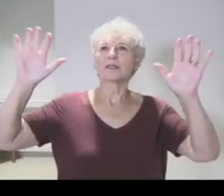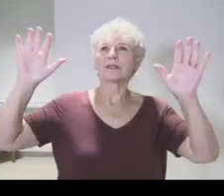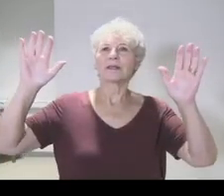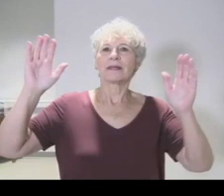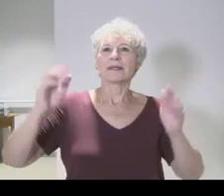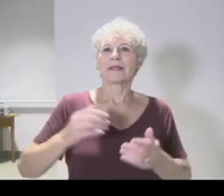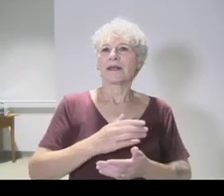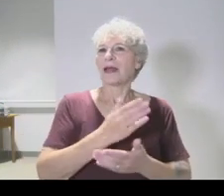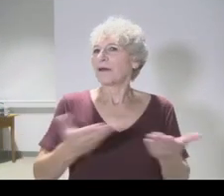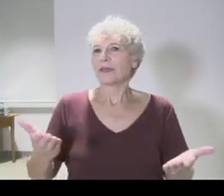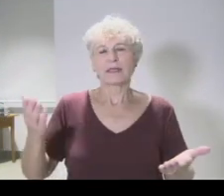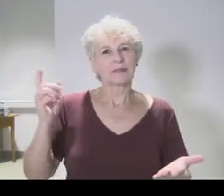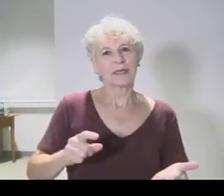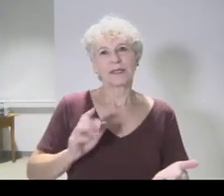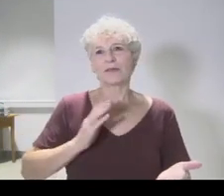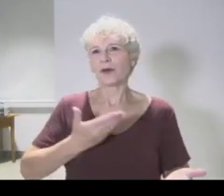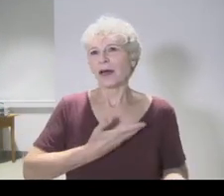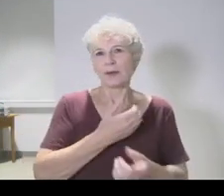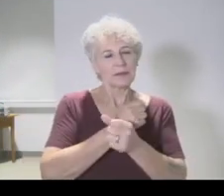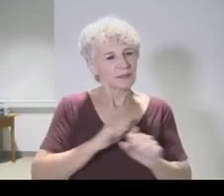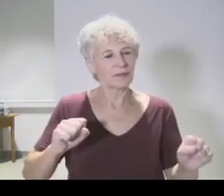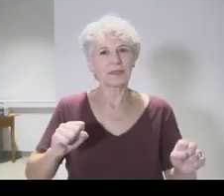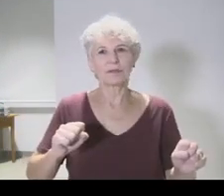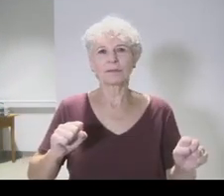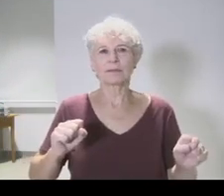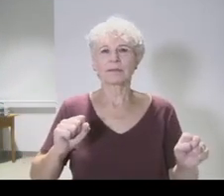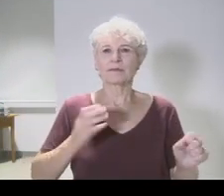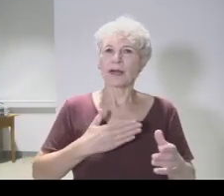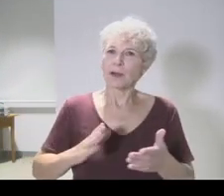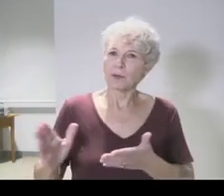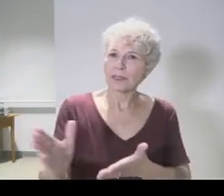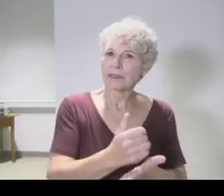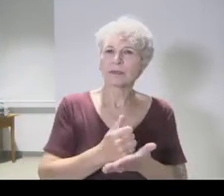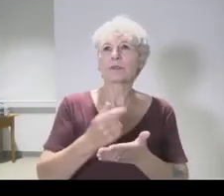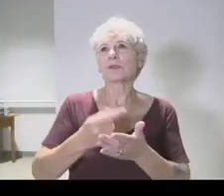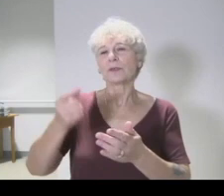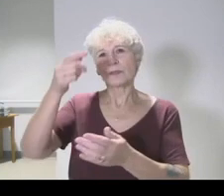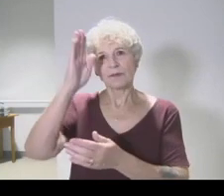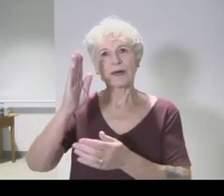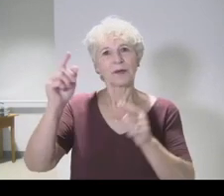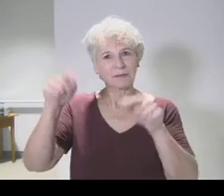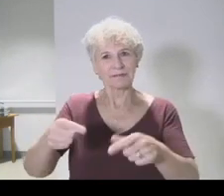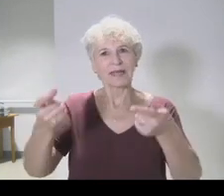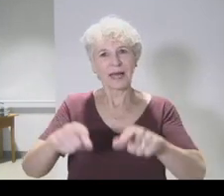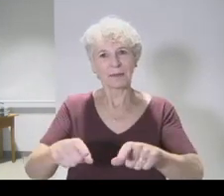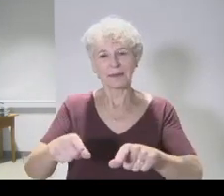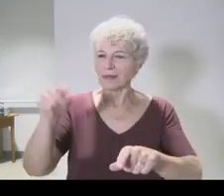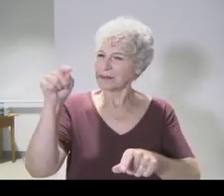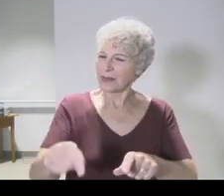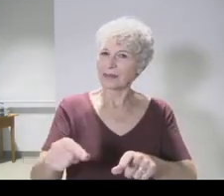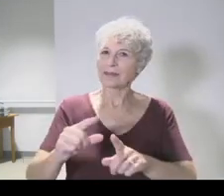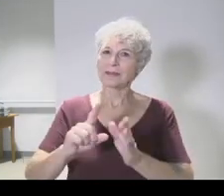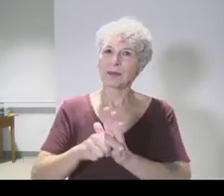needed for our atonement, all that was needed for our restoration to the Father was accomplished in that moment.